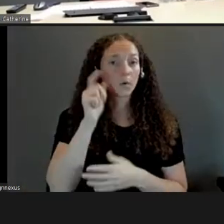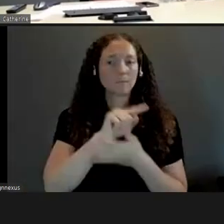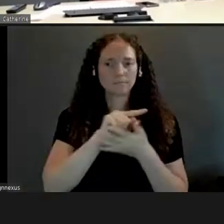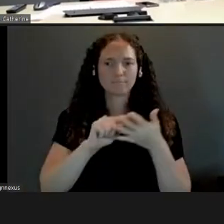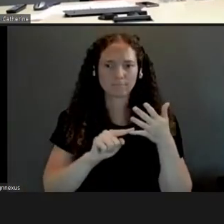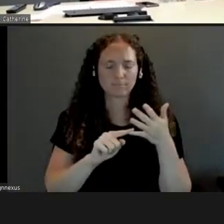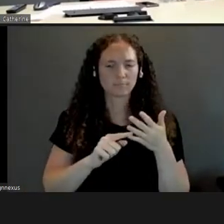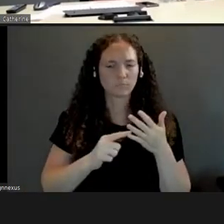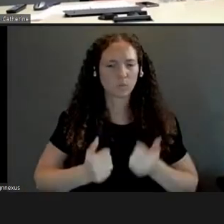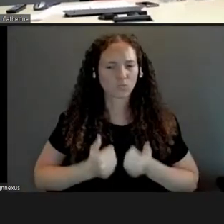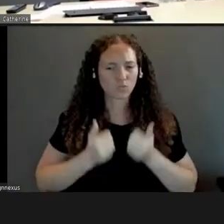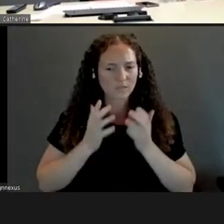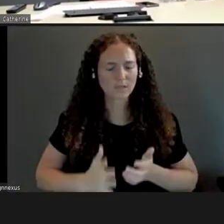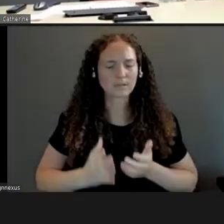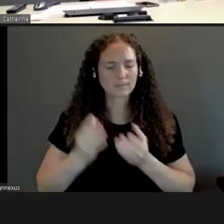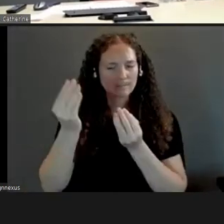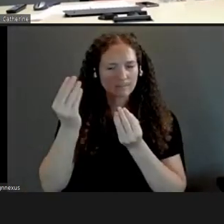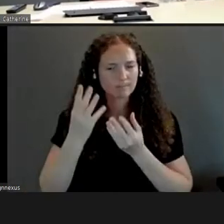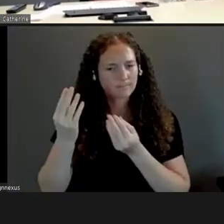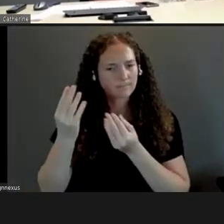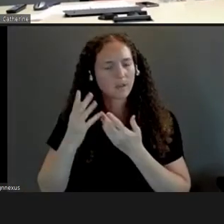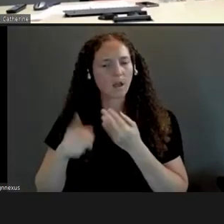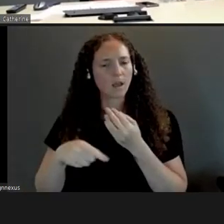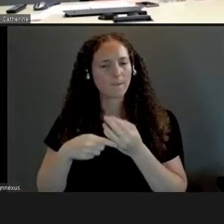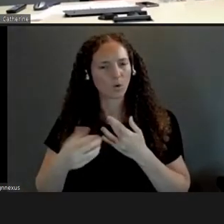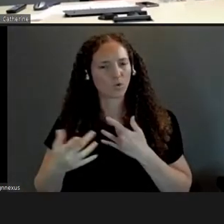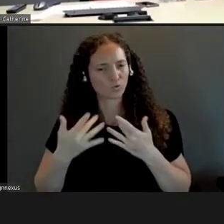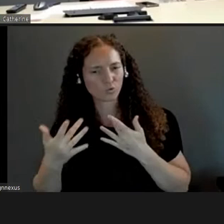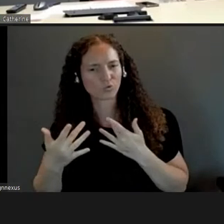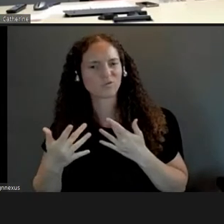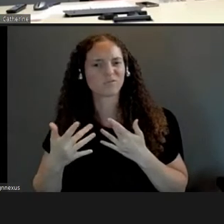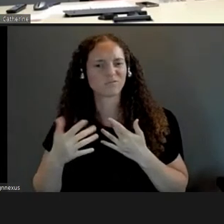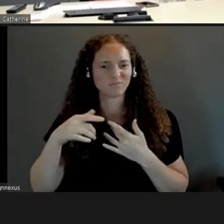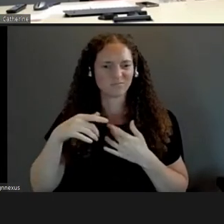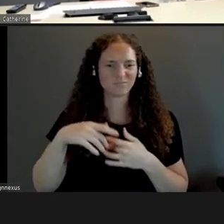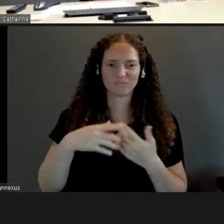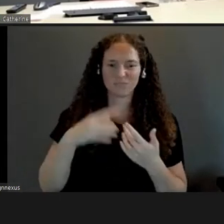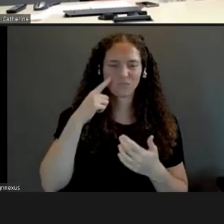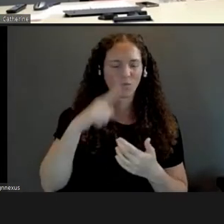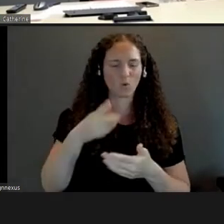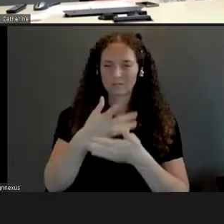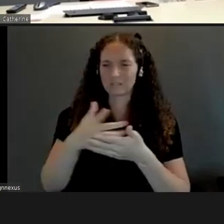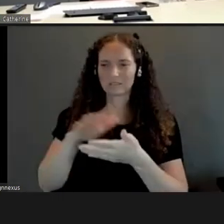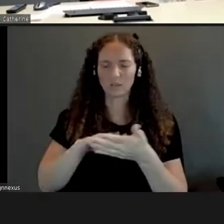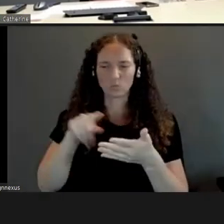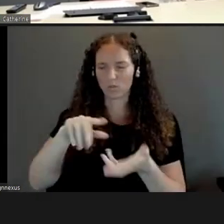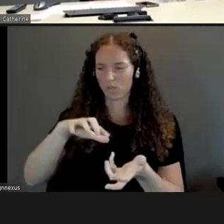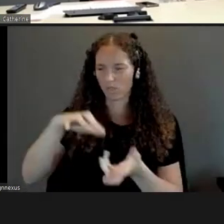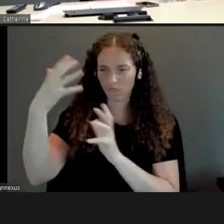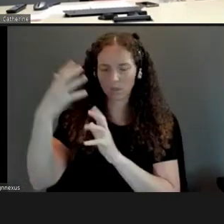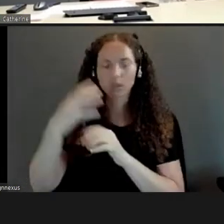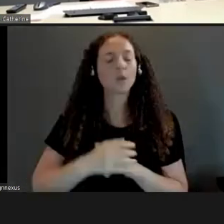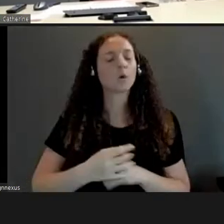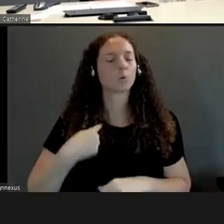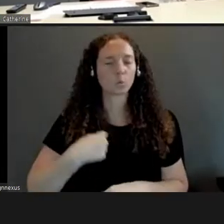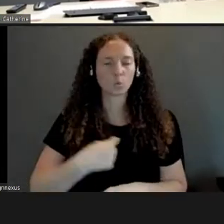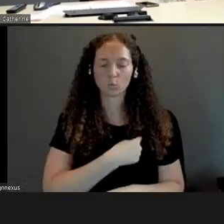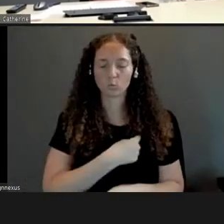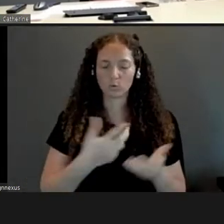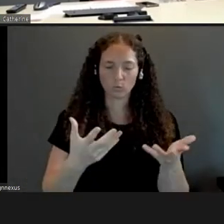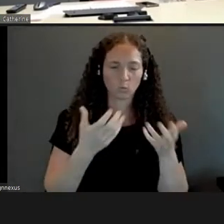share extremely valid concerns about this disastrous schedule change. We want and